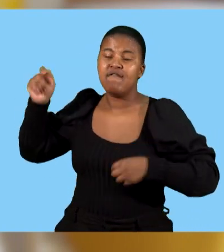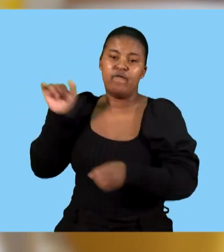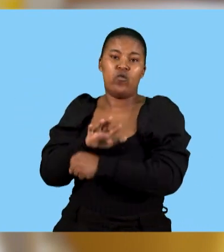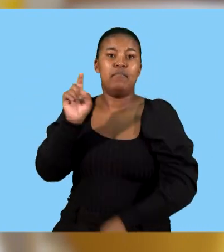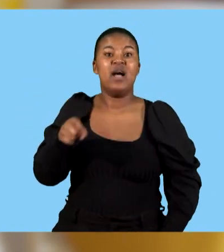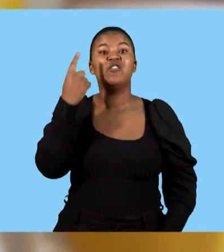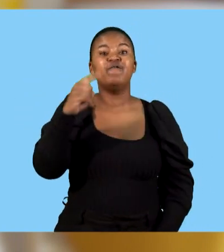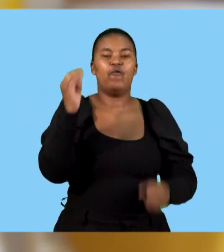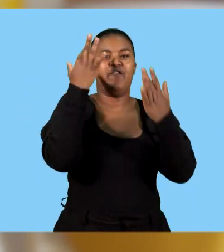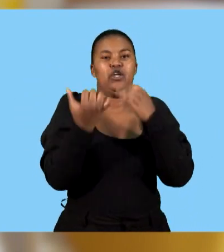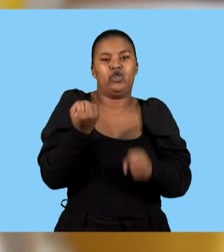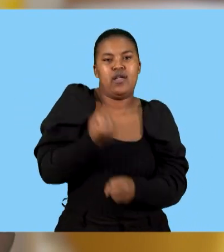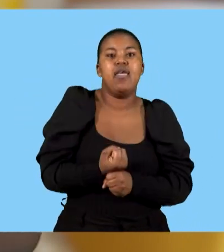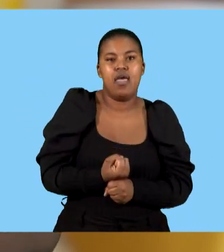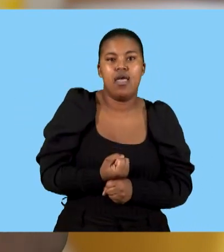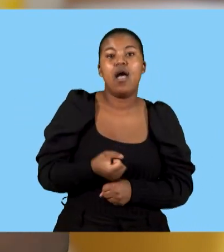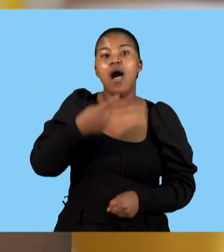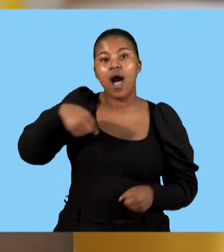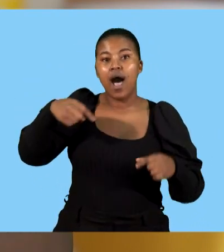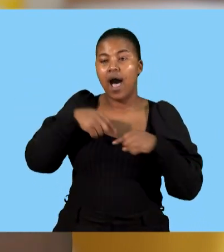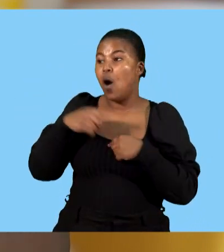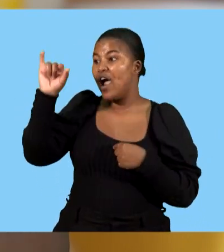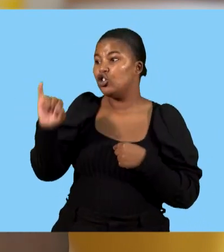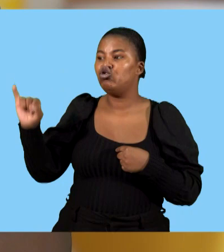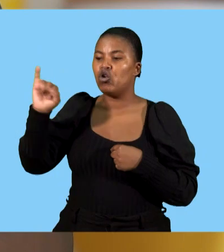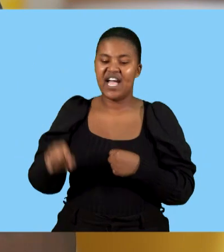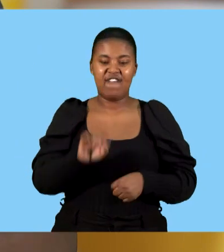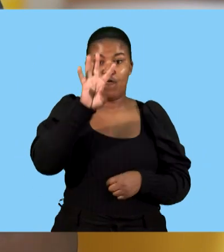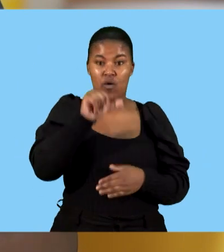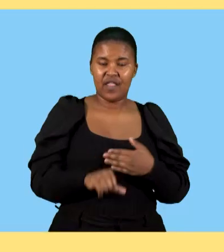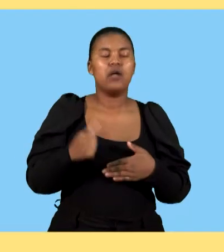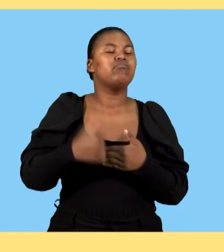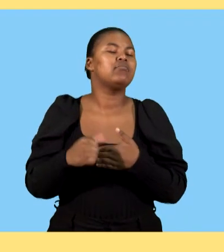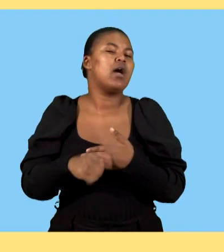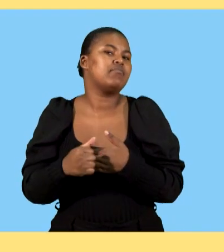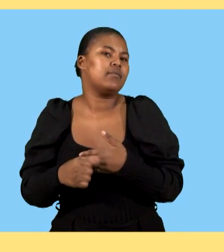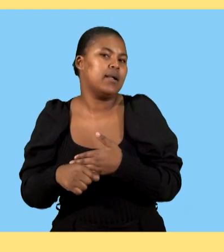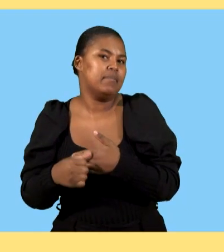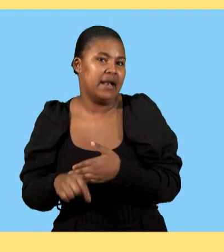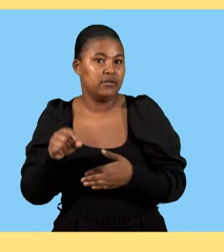for insurance. Our insurance is 4,000 per month. So if you say 4,000,